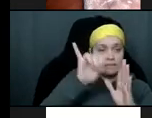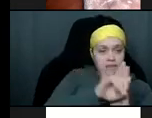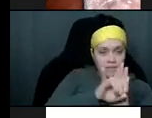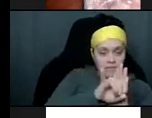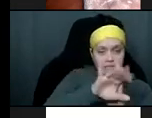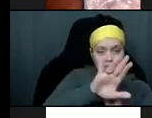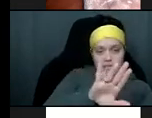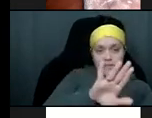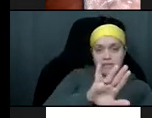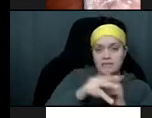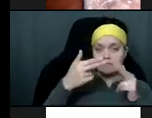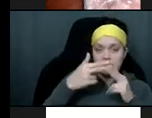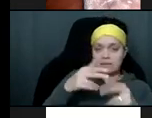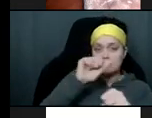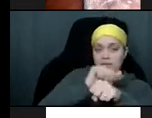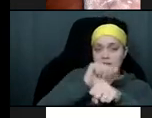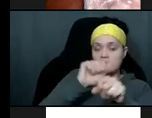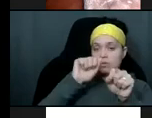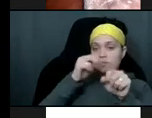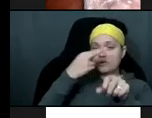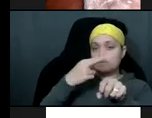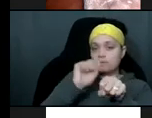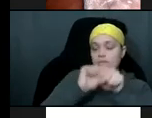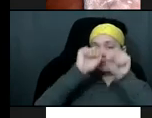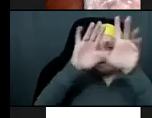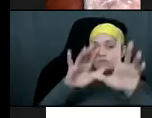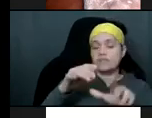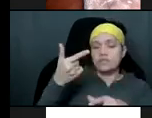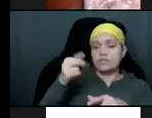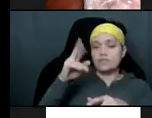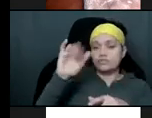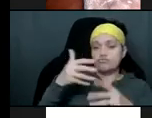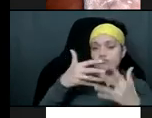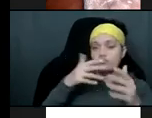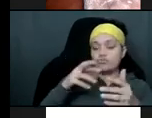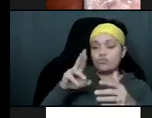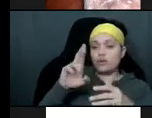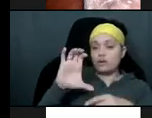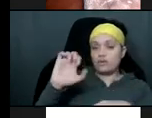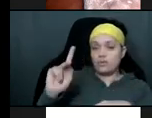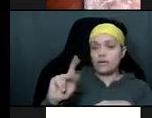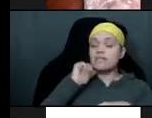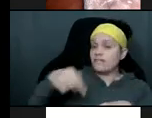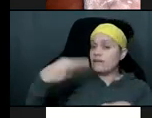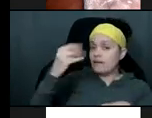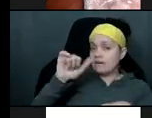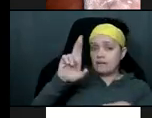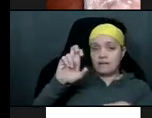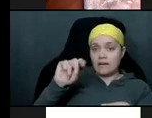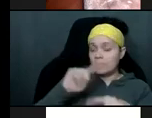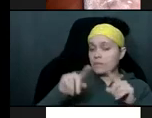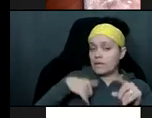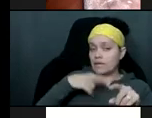This one is called Stone Mountain. It's gray rock, doesn't have the high iron content, but it has